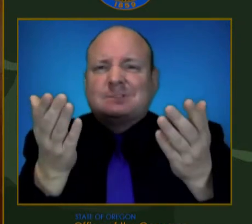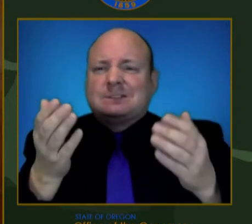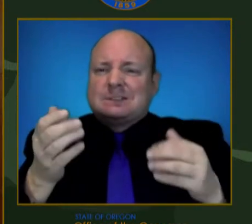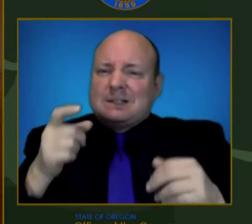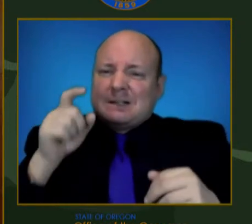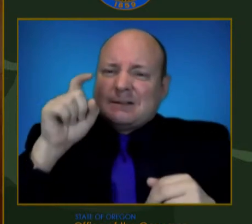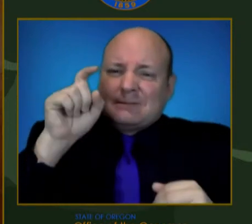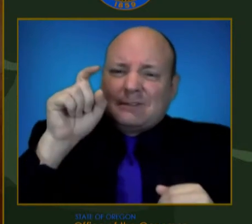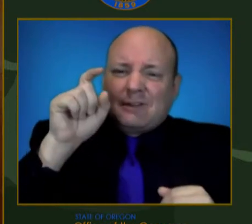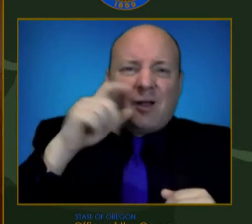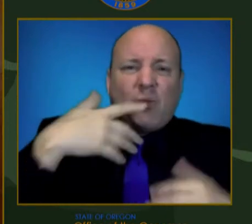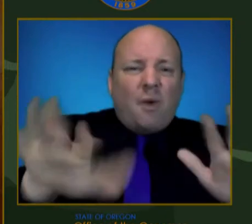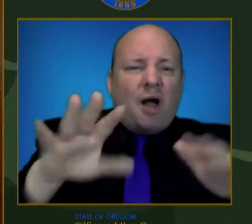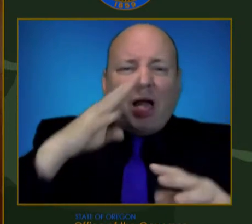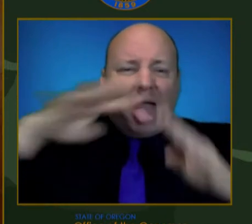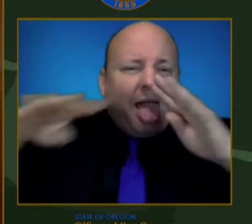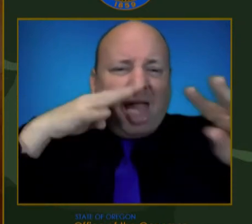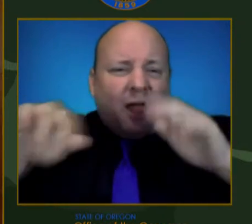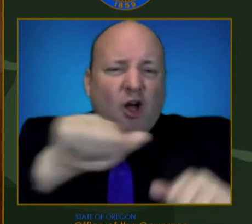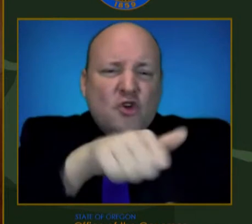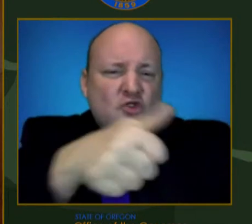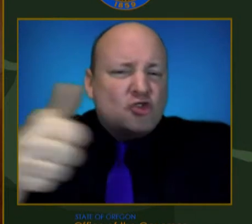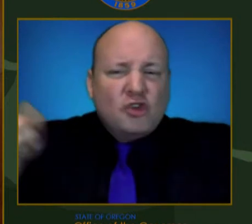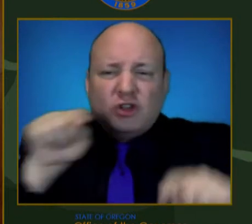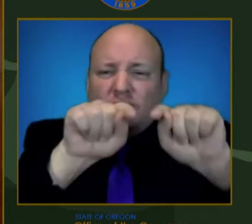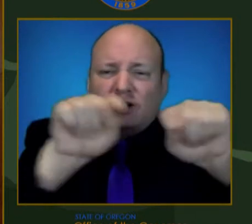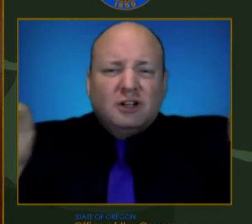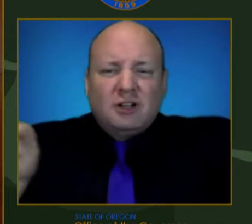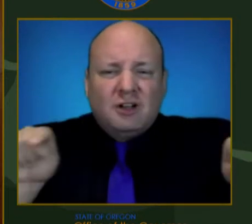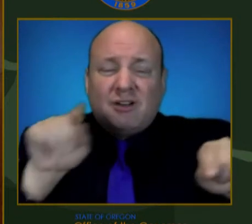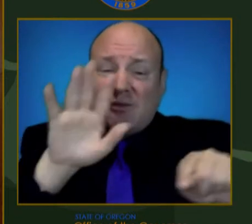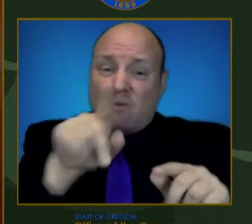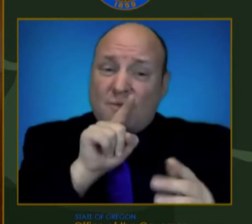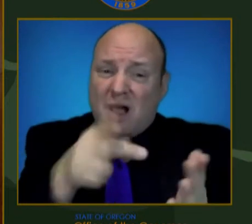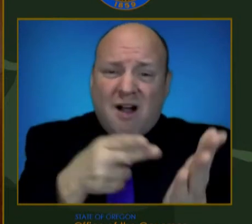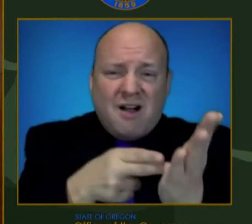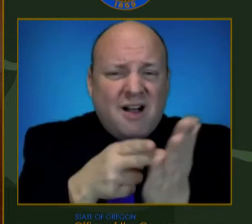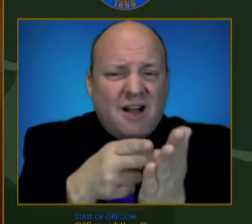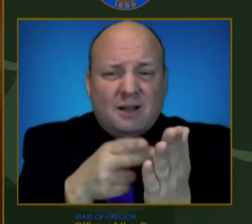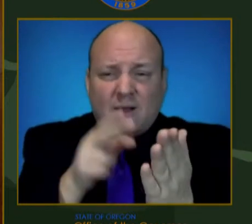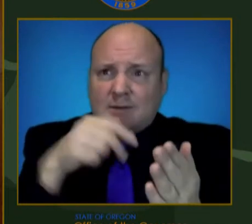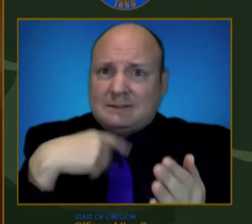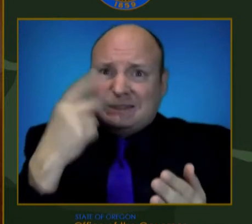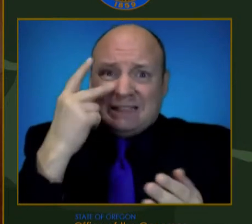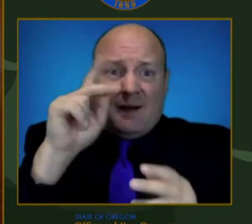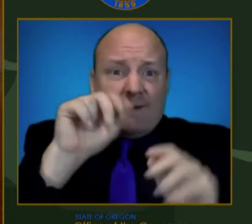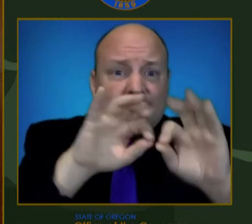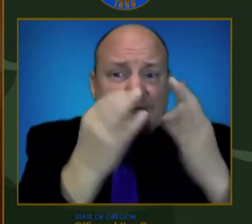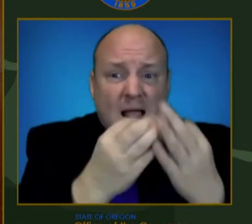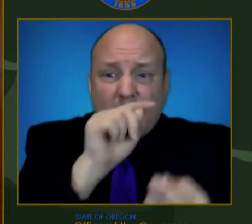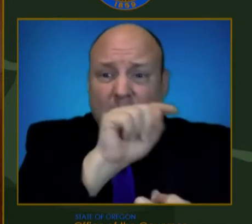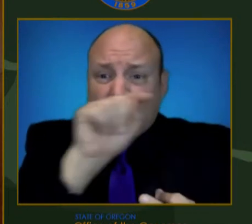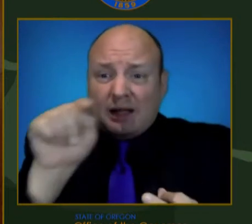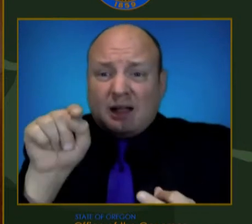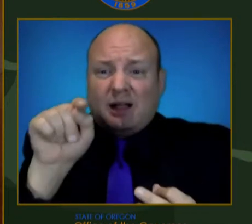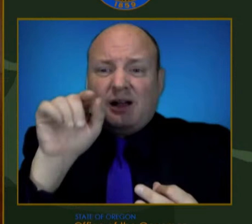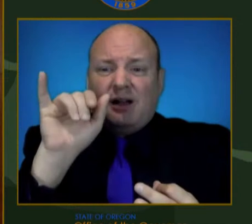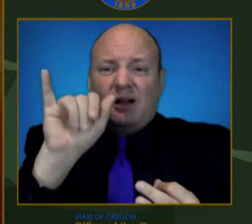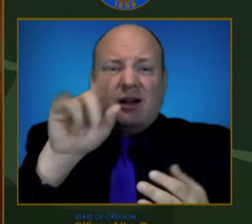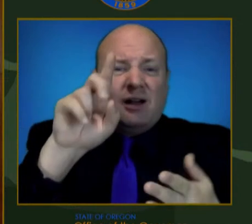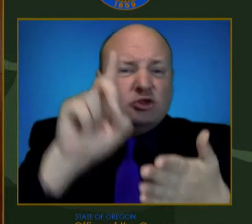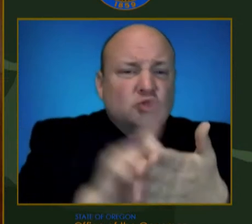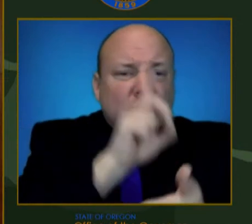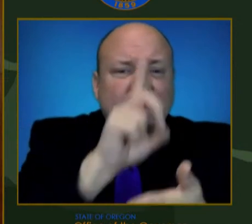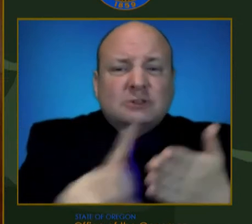behind. And let's be honest, the families who have faced discrimination and barriers to economic opportunity